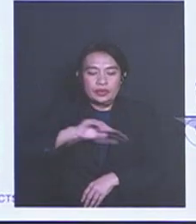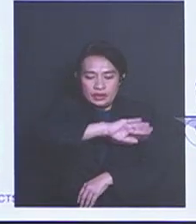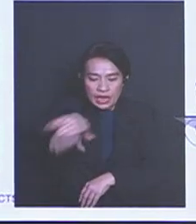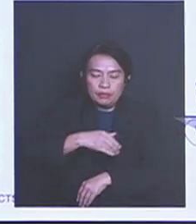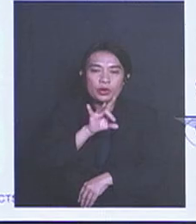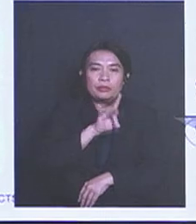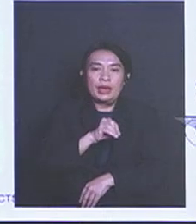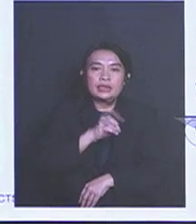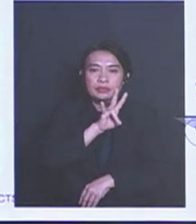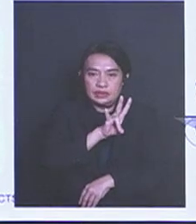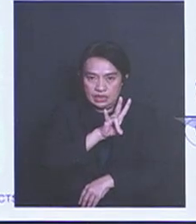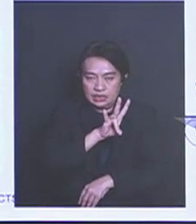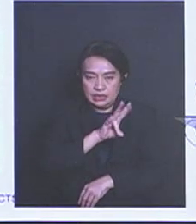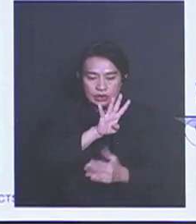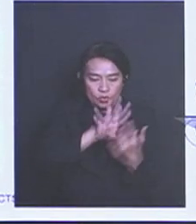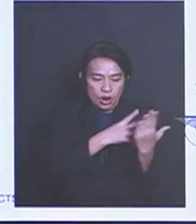Toe community.